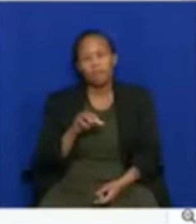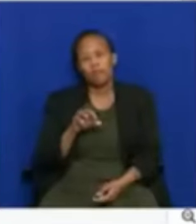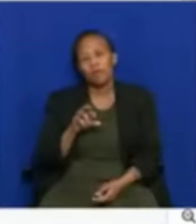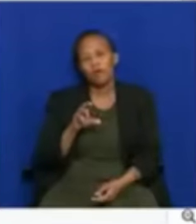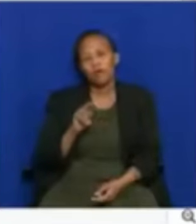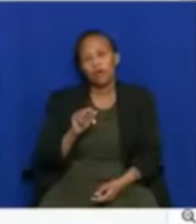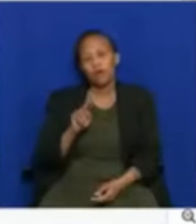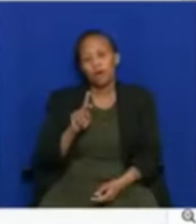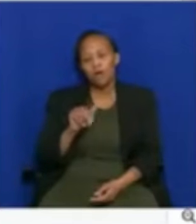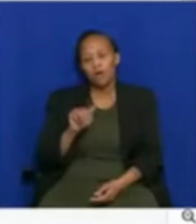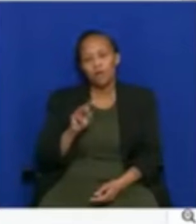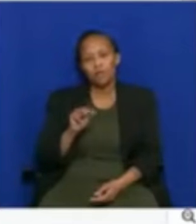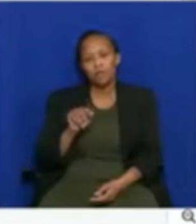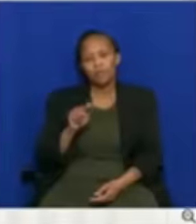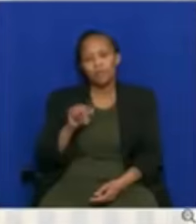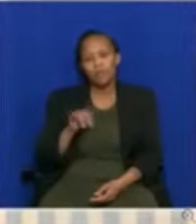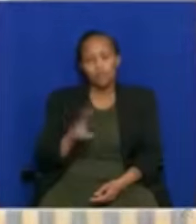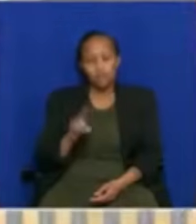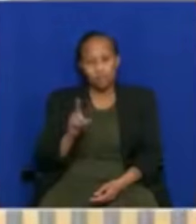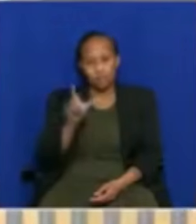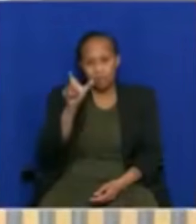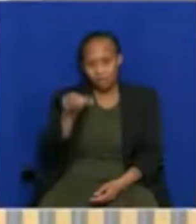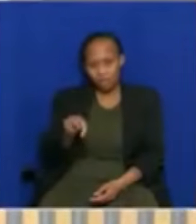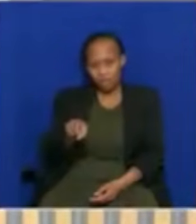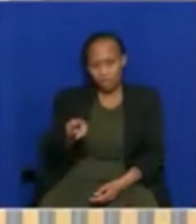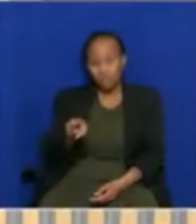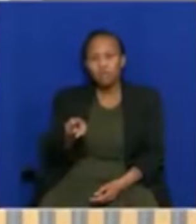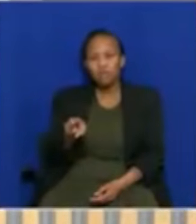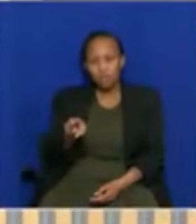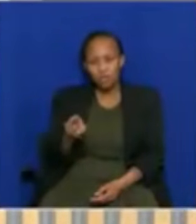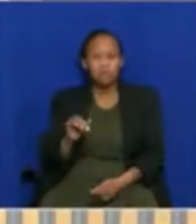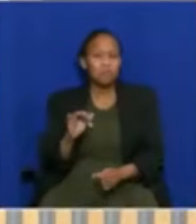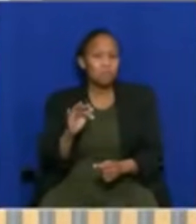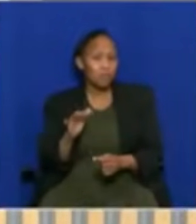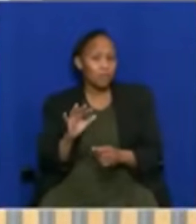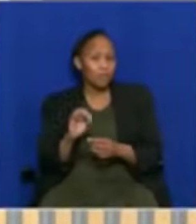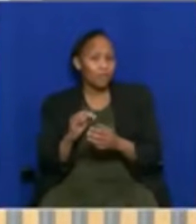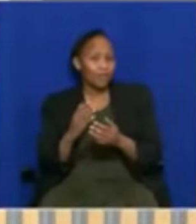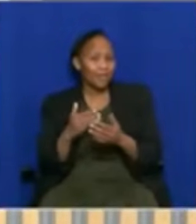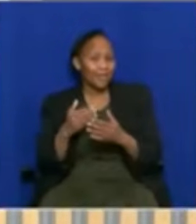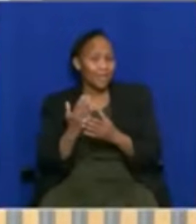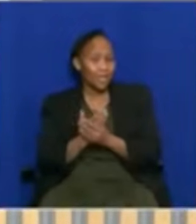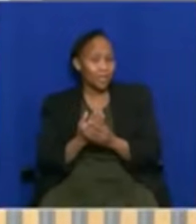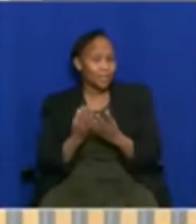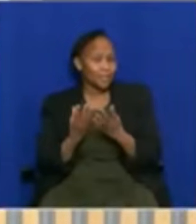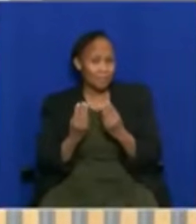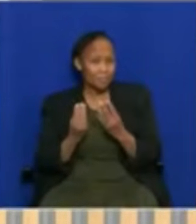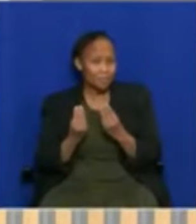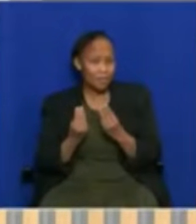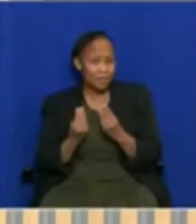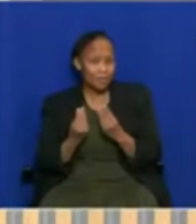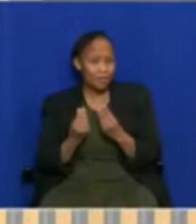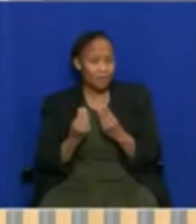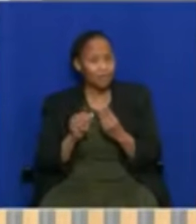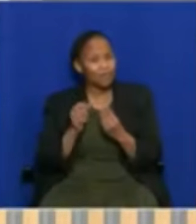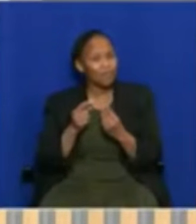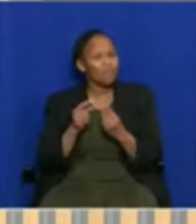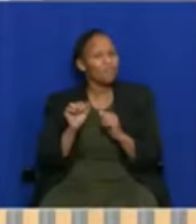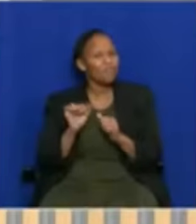number. Did we deal with it when you were doing the dates? Is it one of the cases?